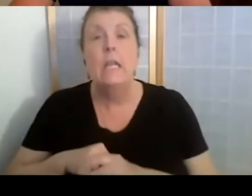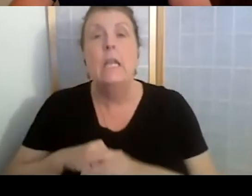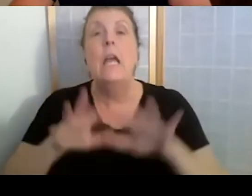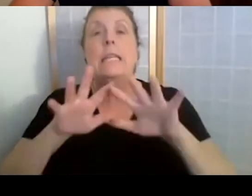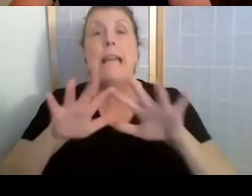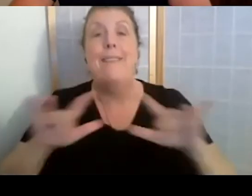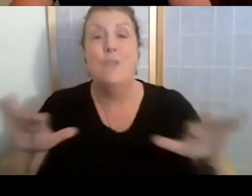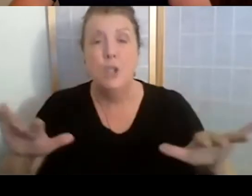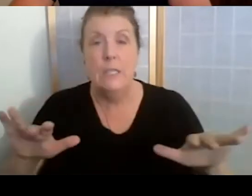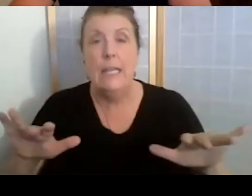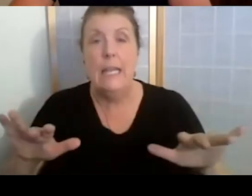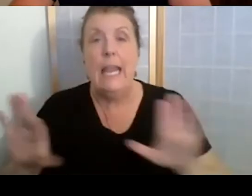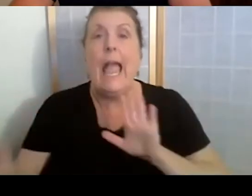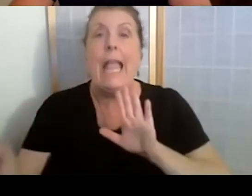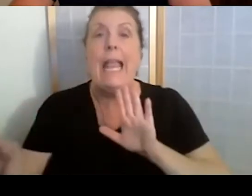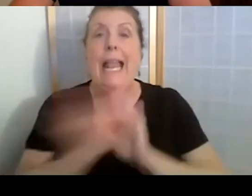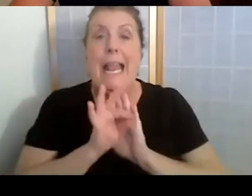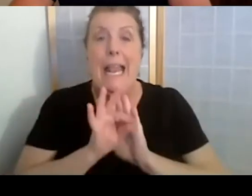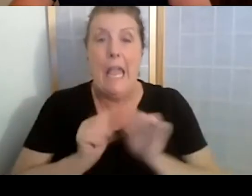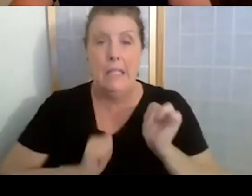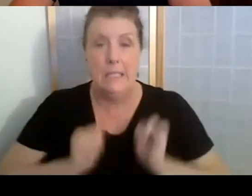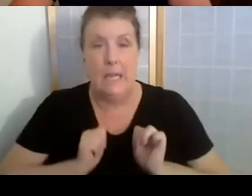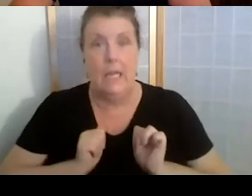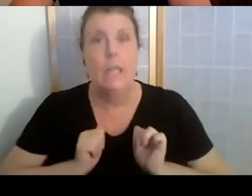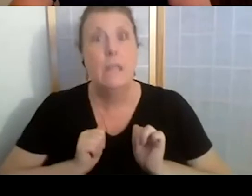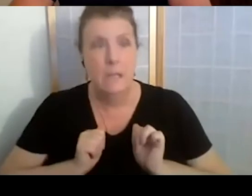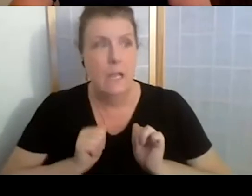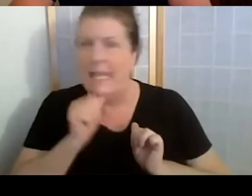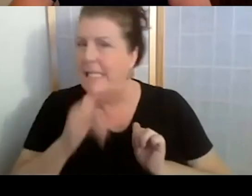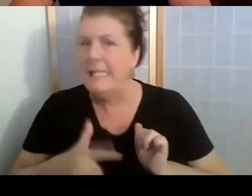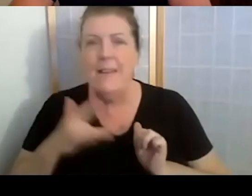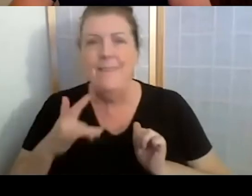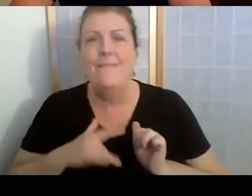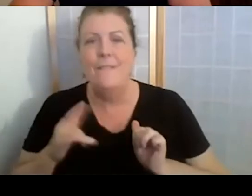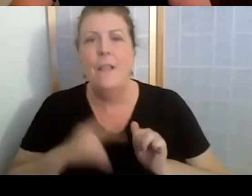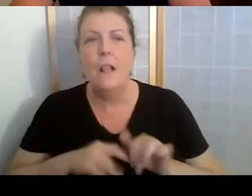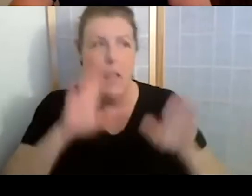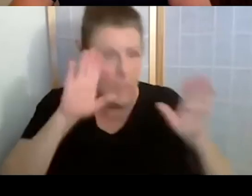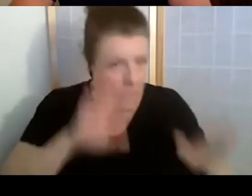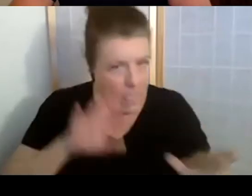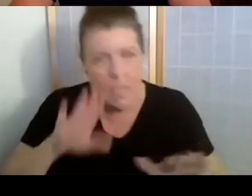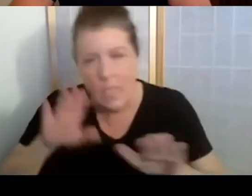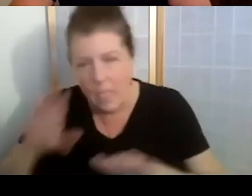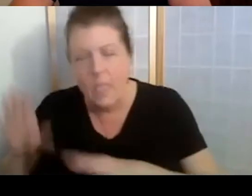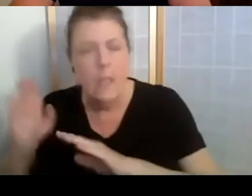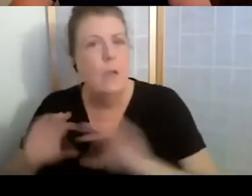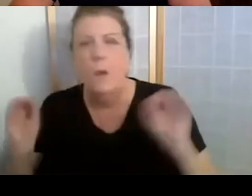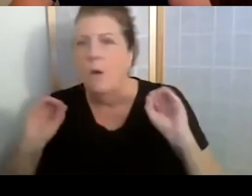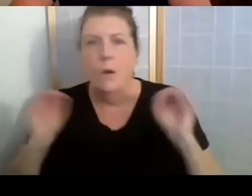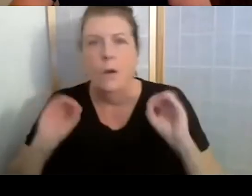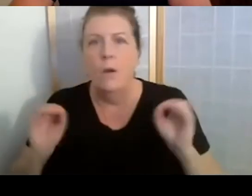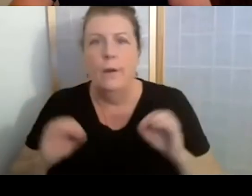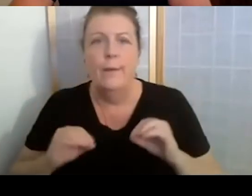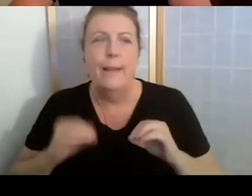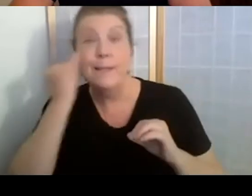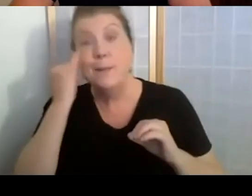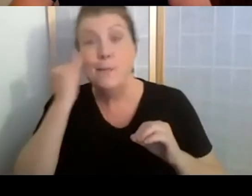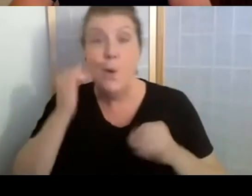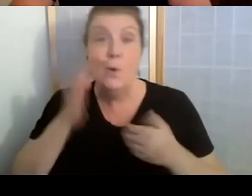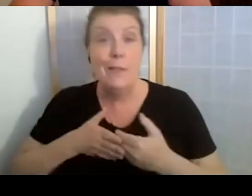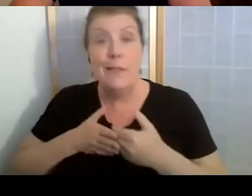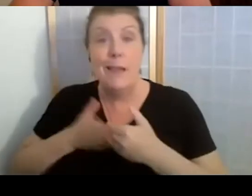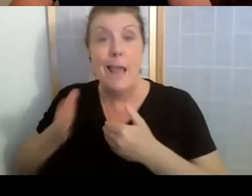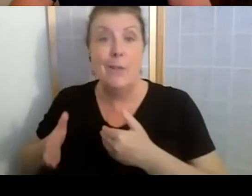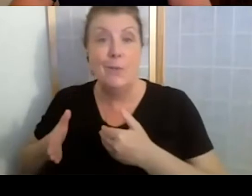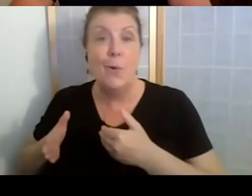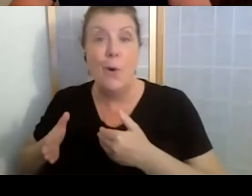was embedded in the stories of the people whose faces were on screen. It wasn't just, oh, what if the next door neighbor is Indian?